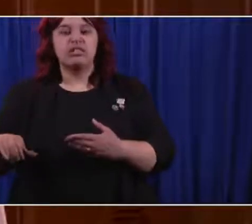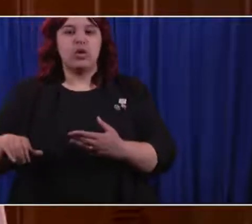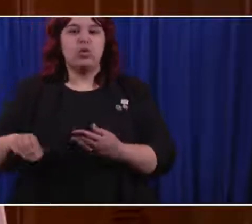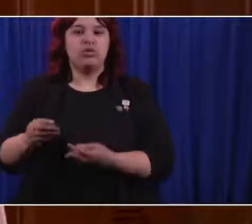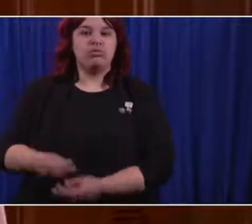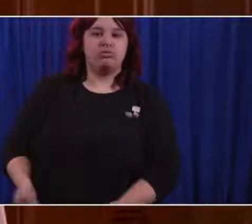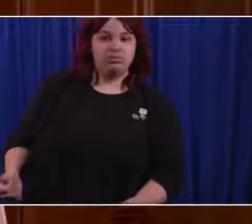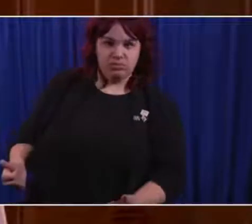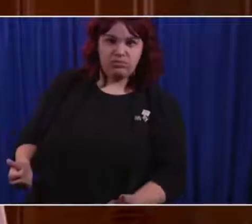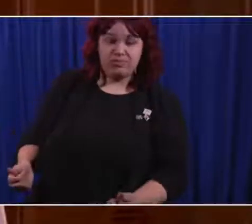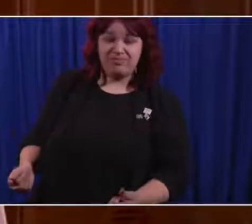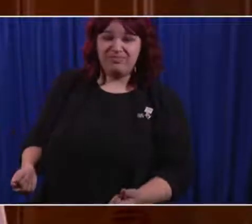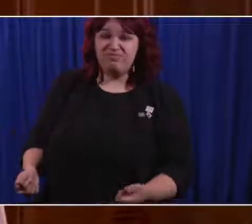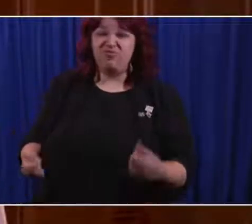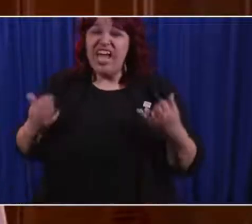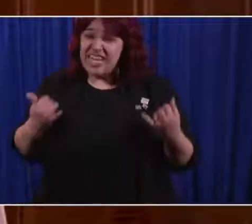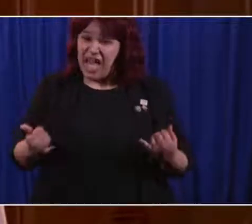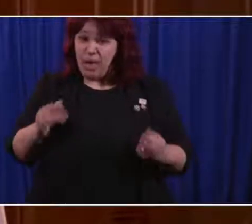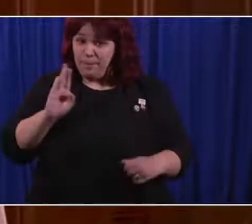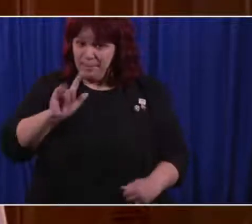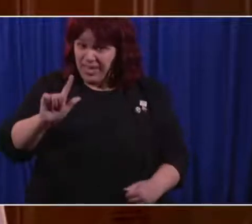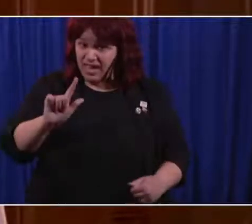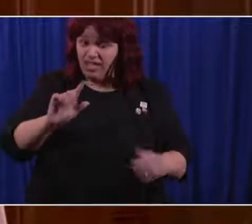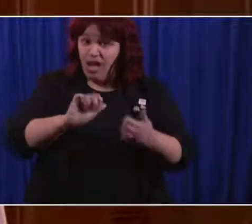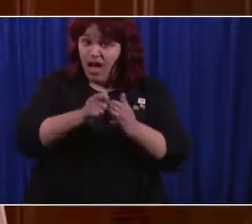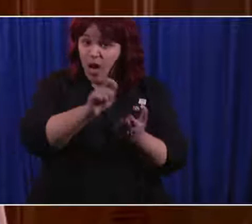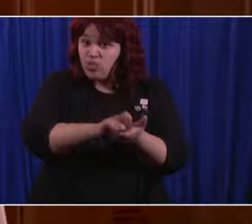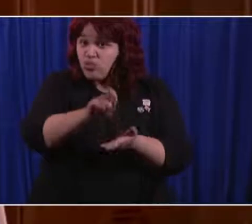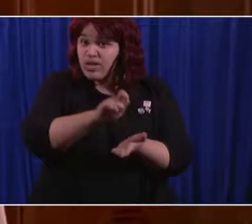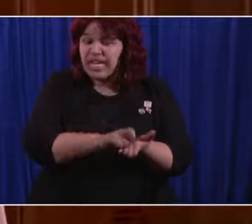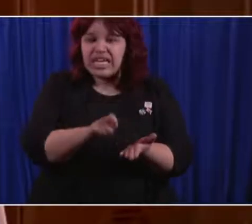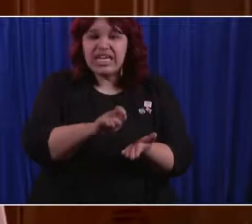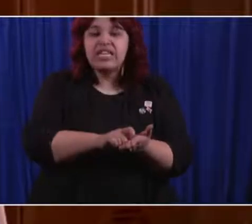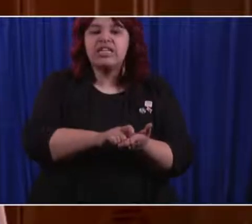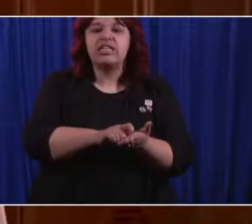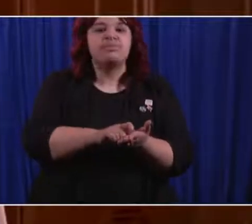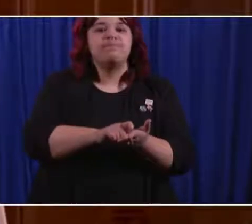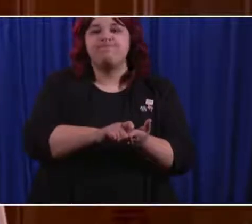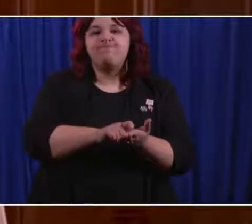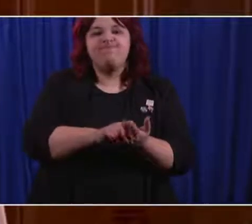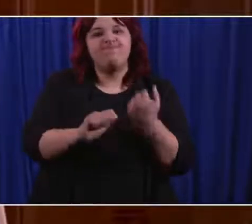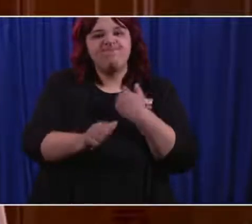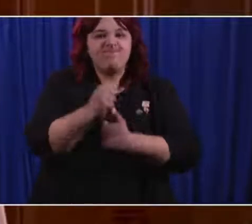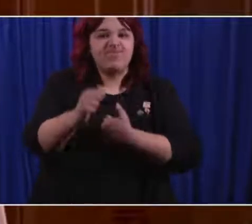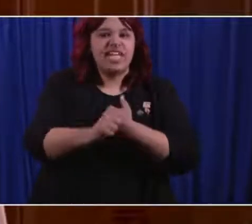became law, really does jeopardize the safety of Ohioans.